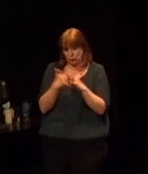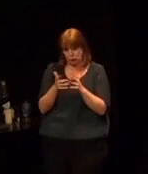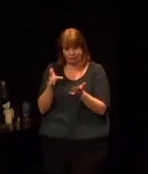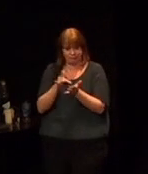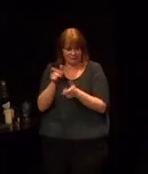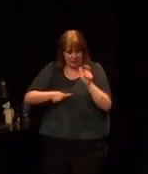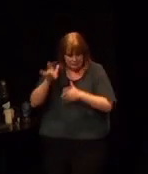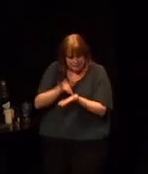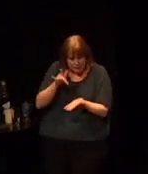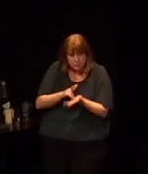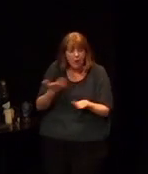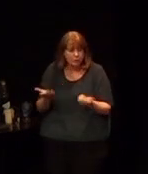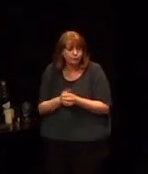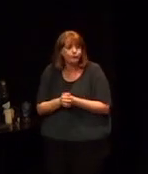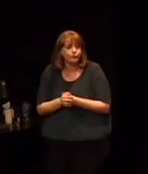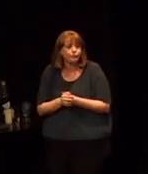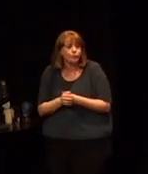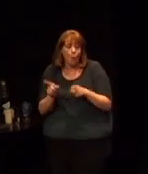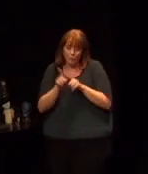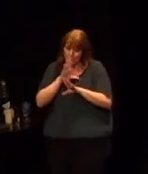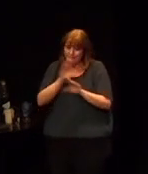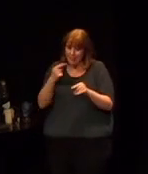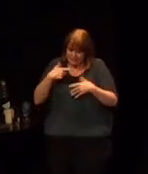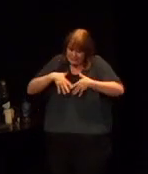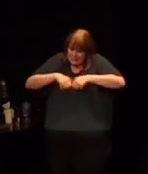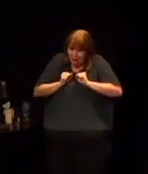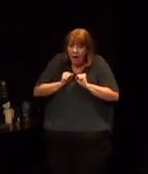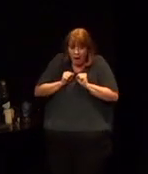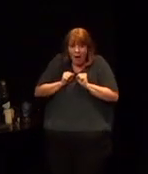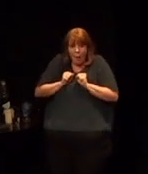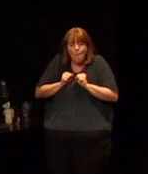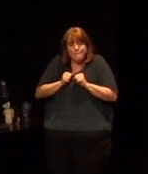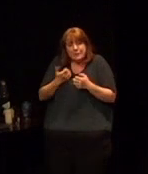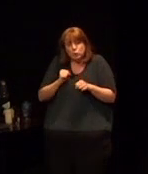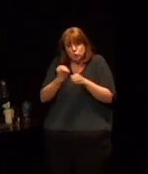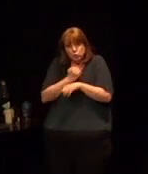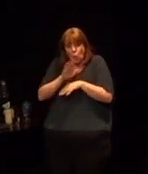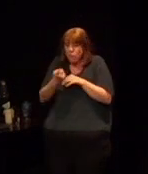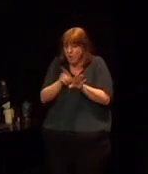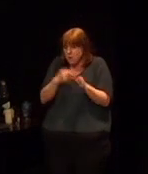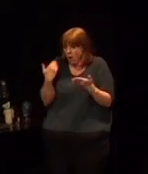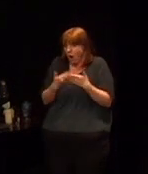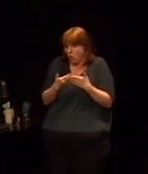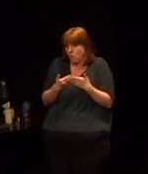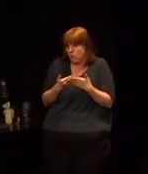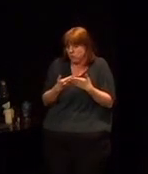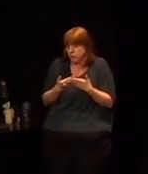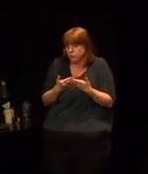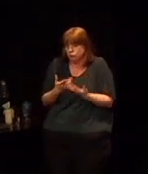Centre. And just to say as well, this is the start of the journey. We've sort of been doing it for over a year now,